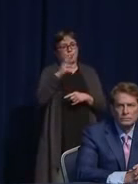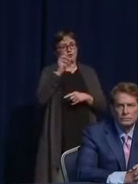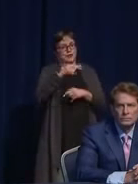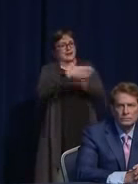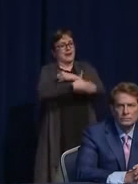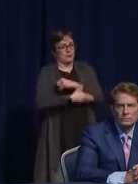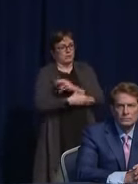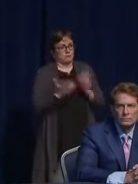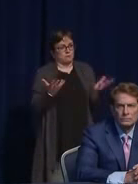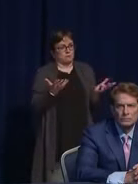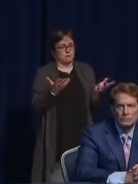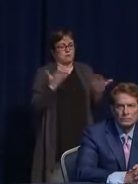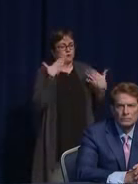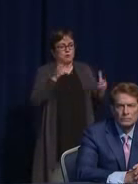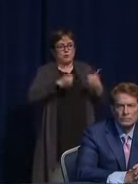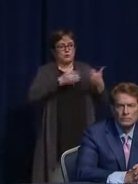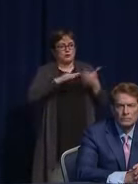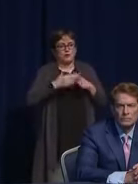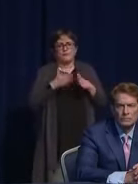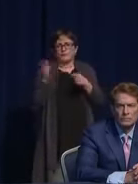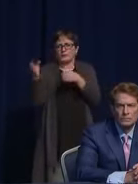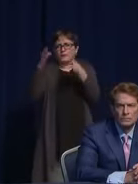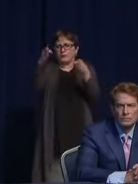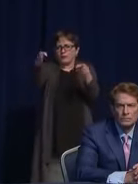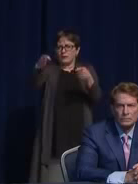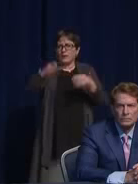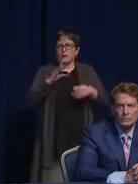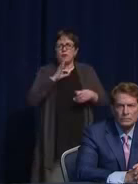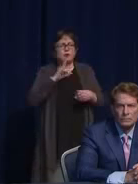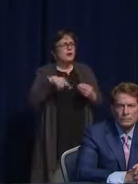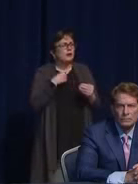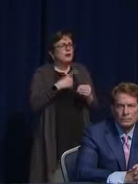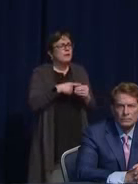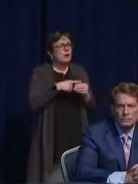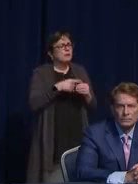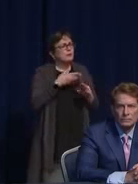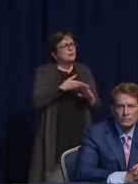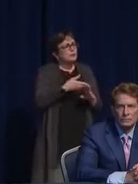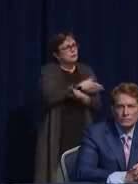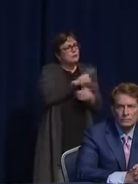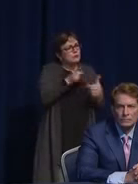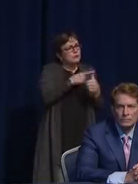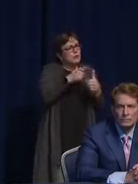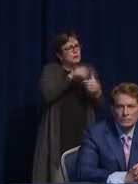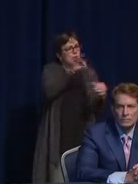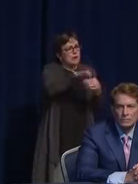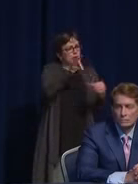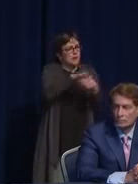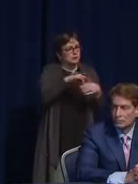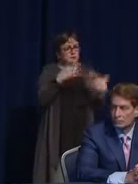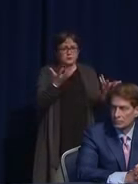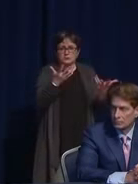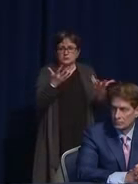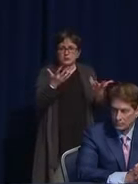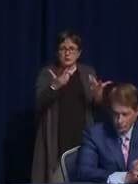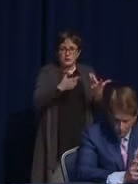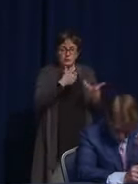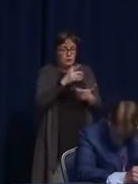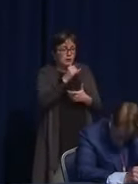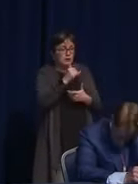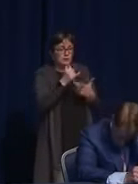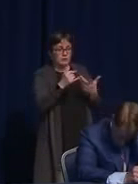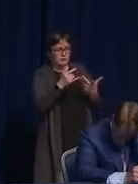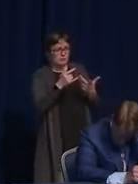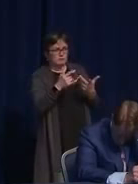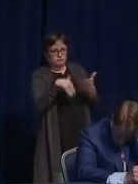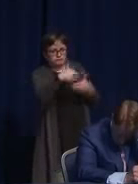So you've decided now on the pre-primary elections. Do you have any sort of timeline for when you'll decide on the June elections? And then also, will the